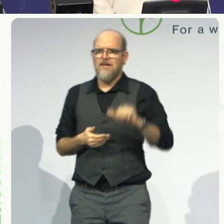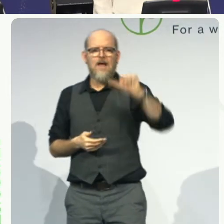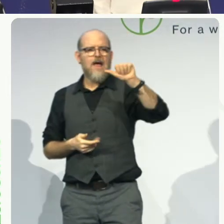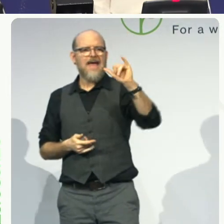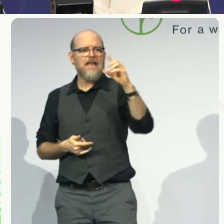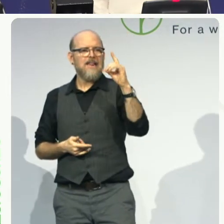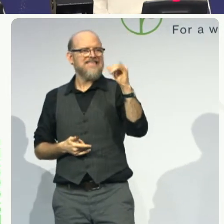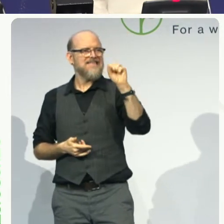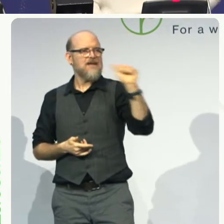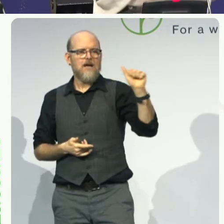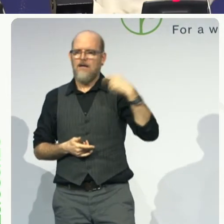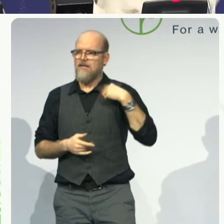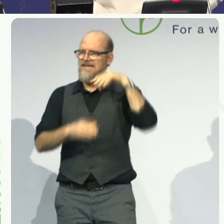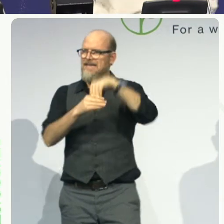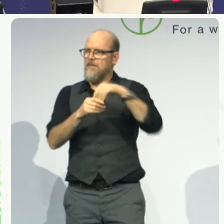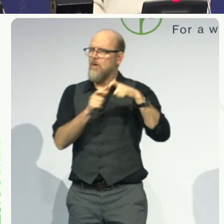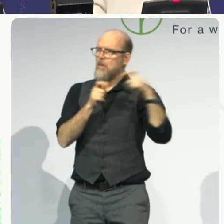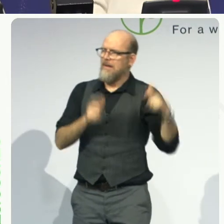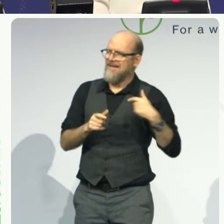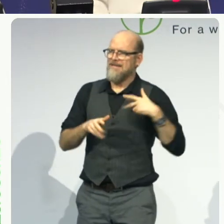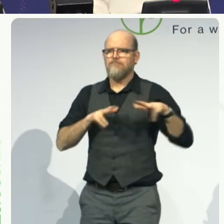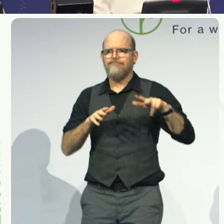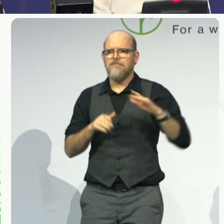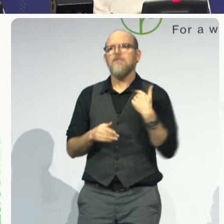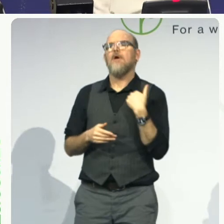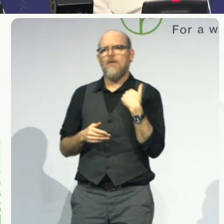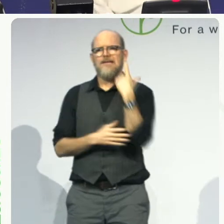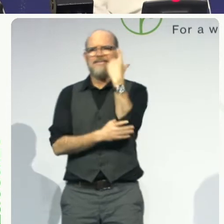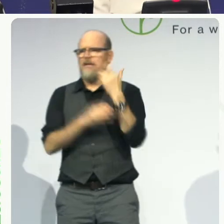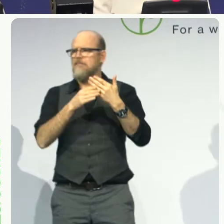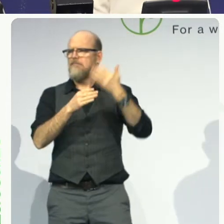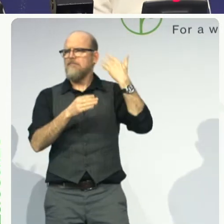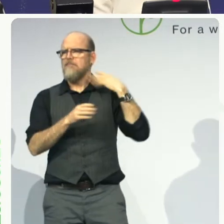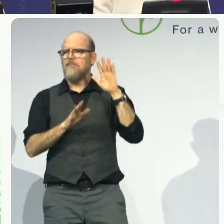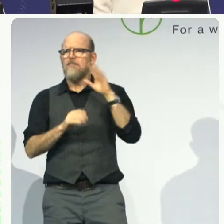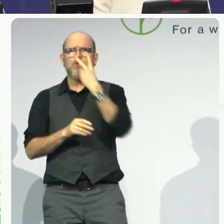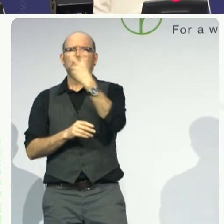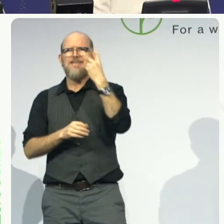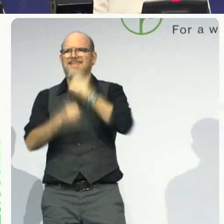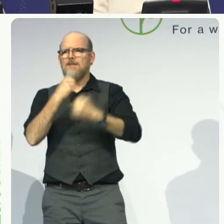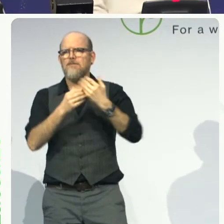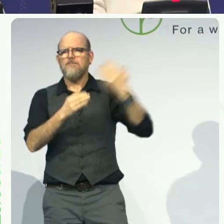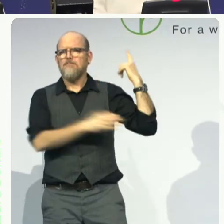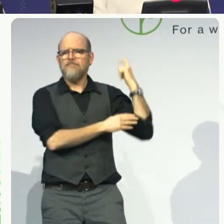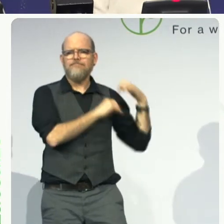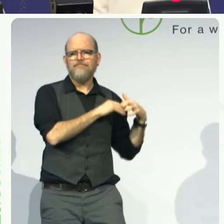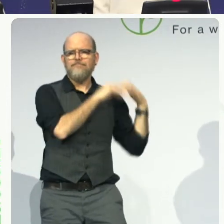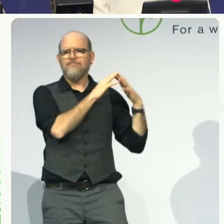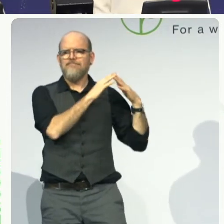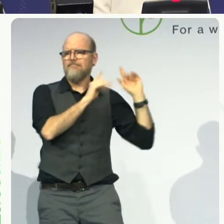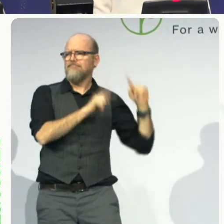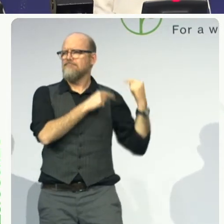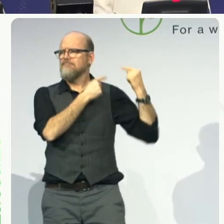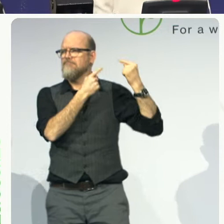that began nearly 22 years ago when Francisco and his wife Argentina's third child, Nila Lisa, was born